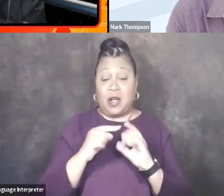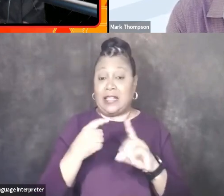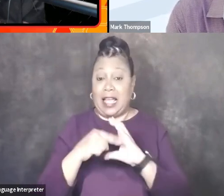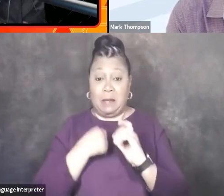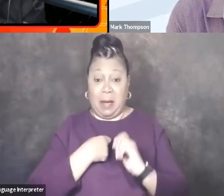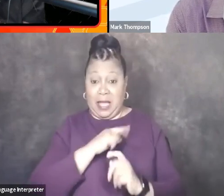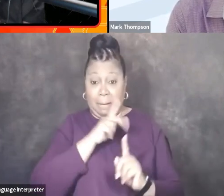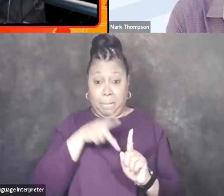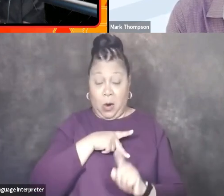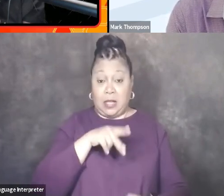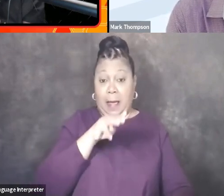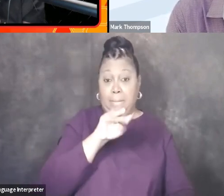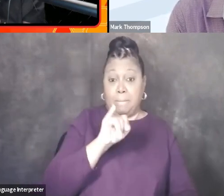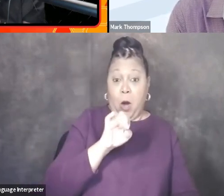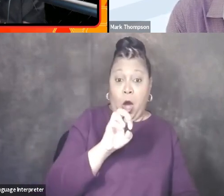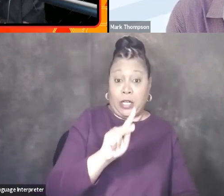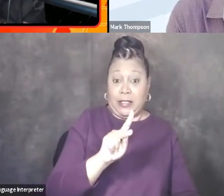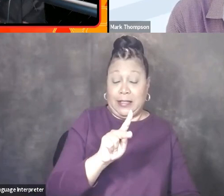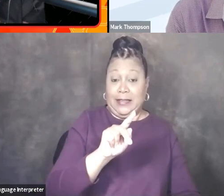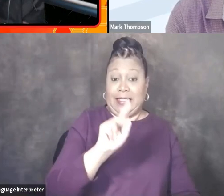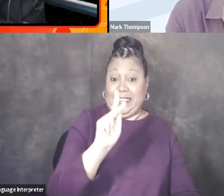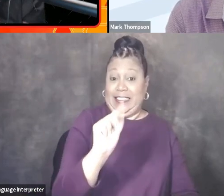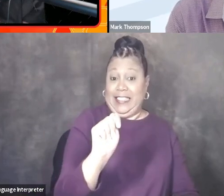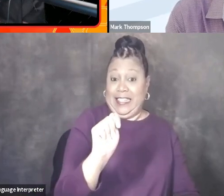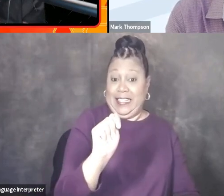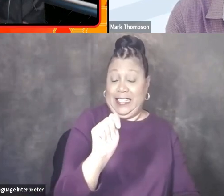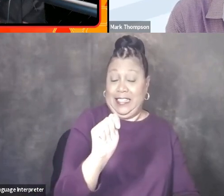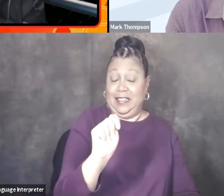personally at mark, M-A-R-K-T,